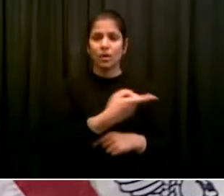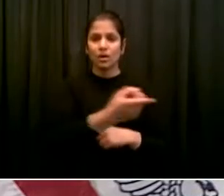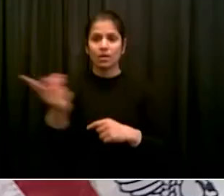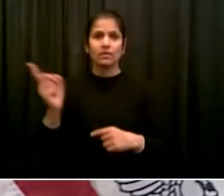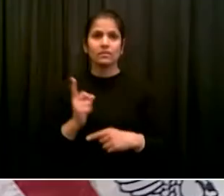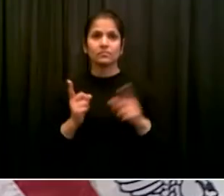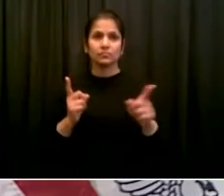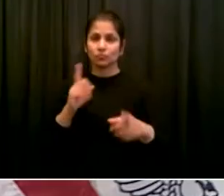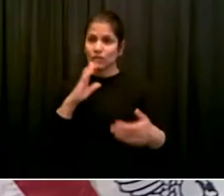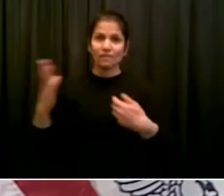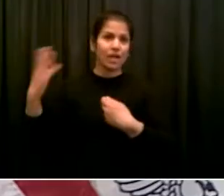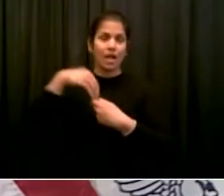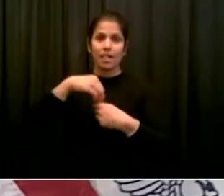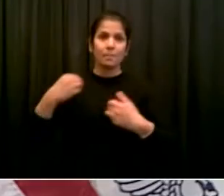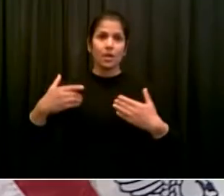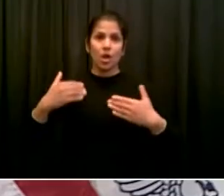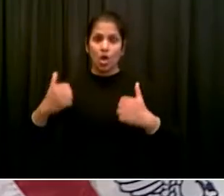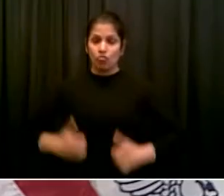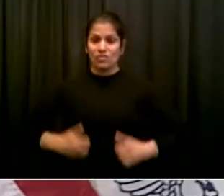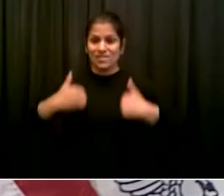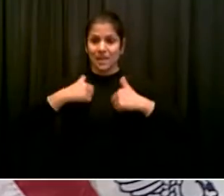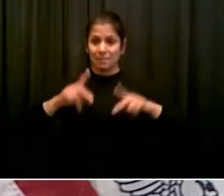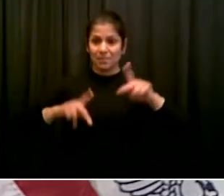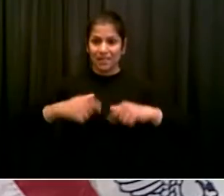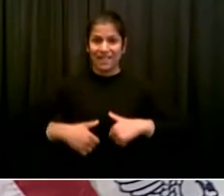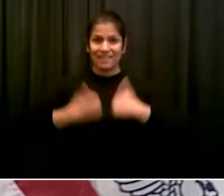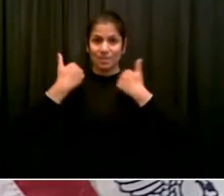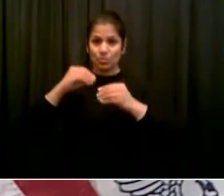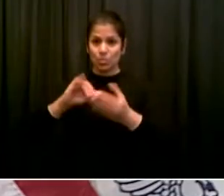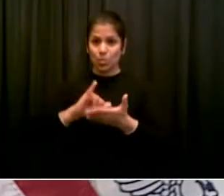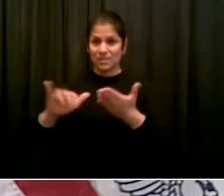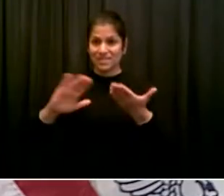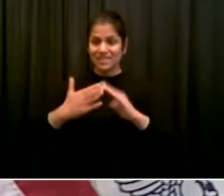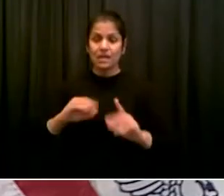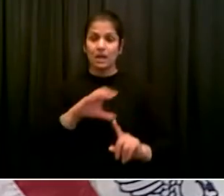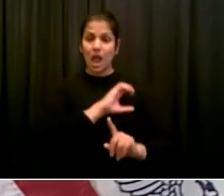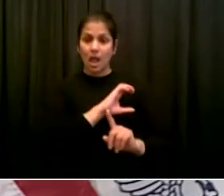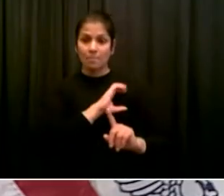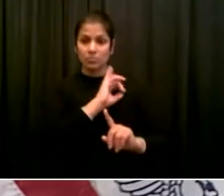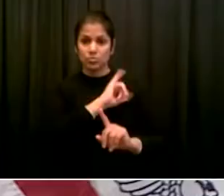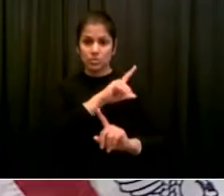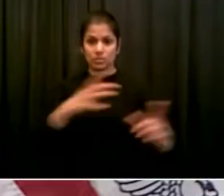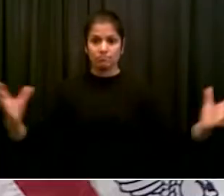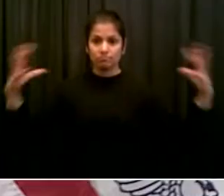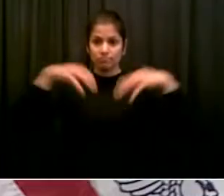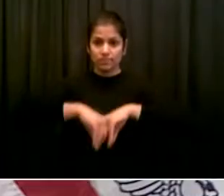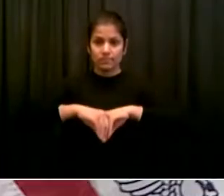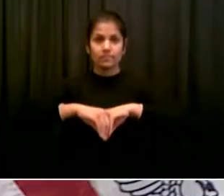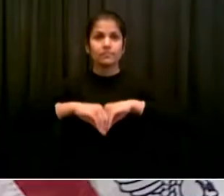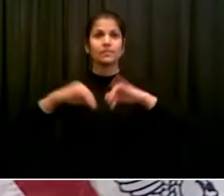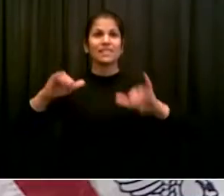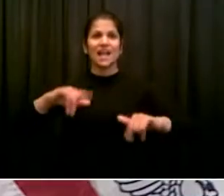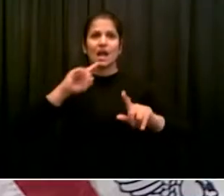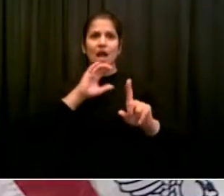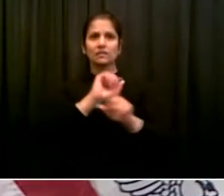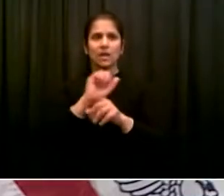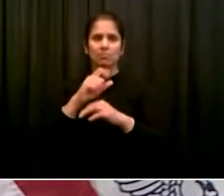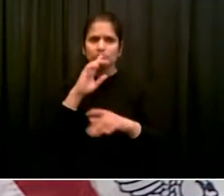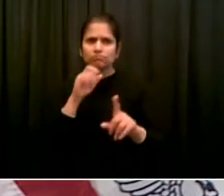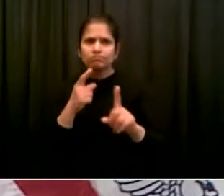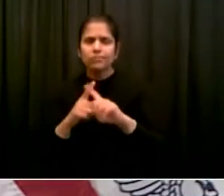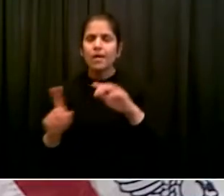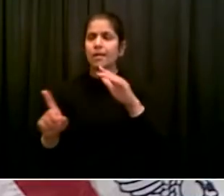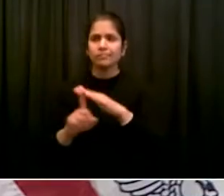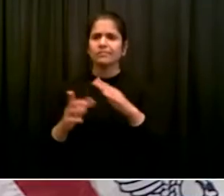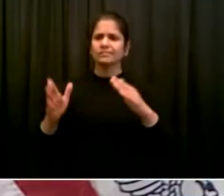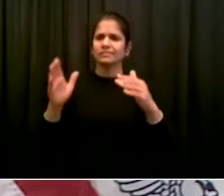us. The fact that we're going at the issue of poverty and decriminalization of poverty head on. This has